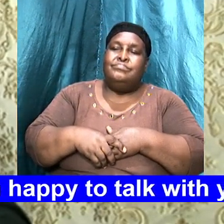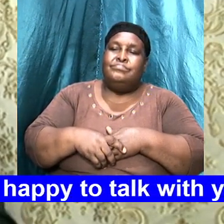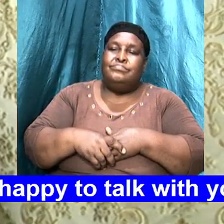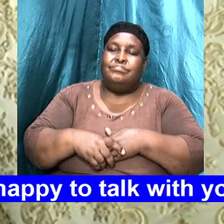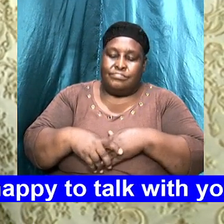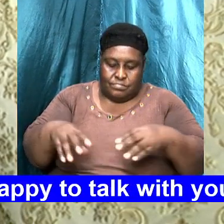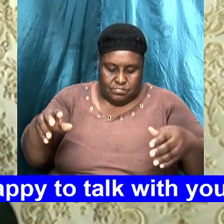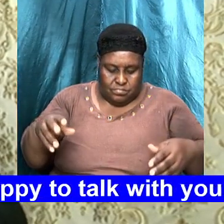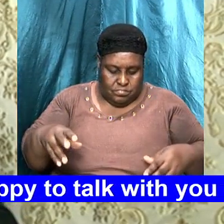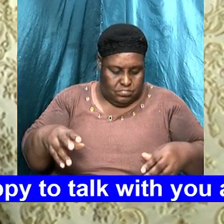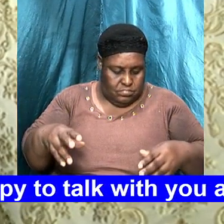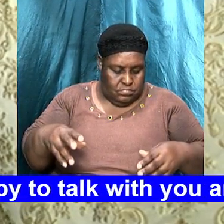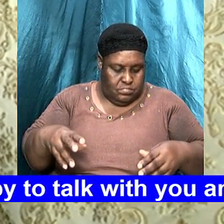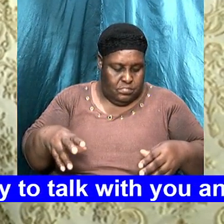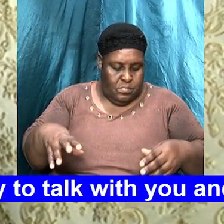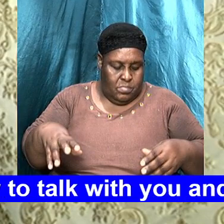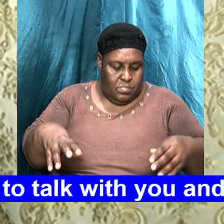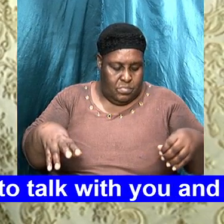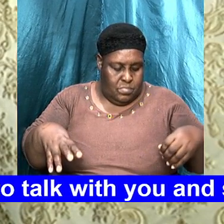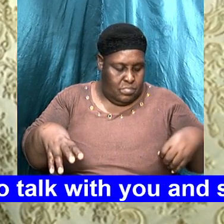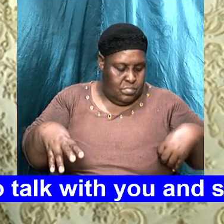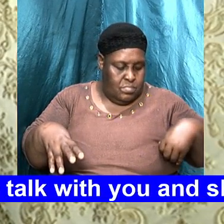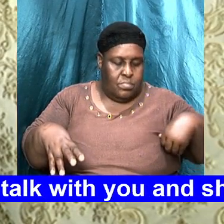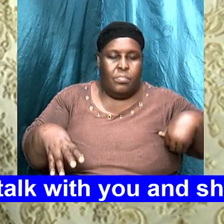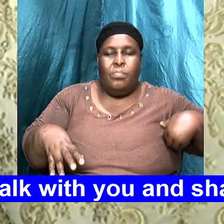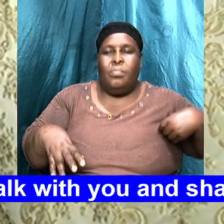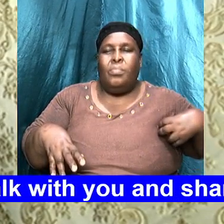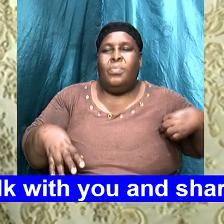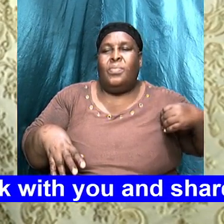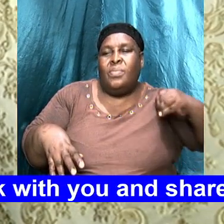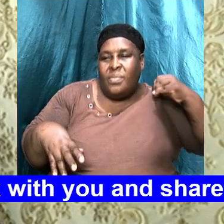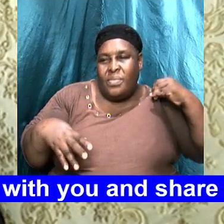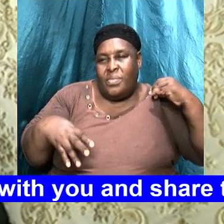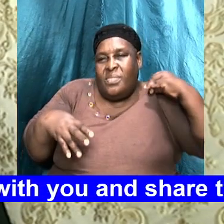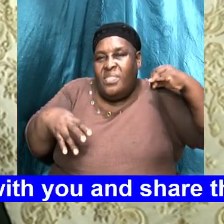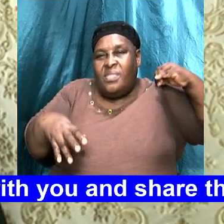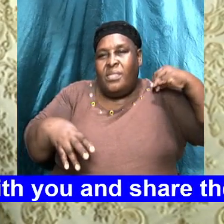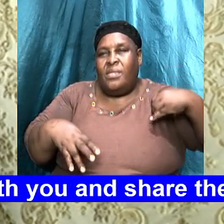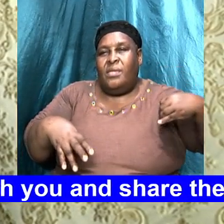so the covenant is in our hearts by the Holy Spirit